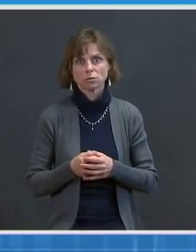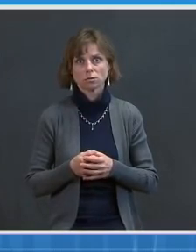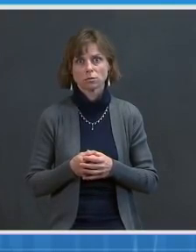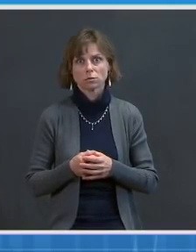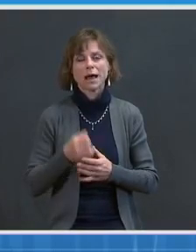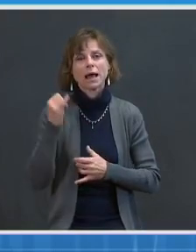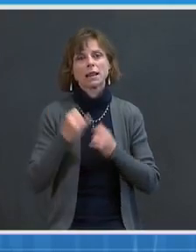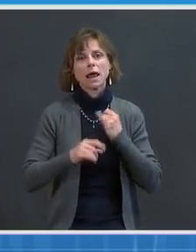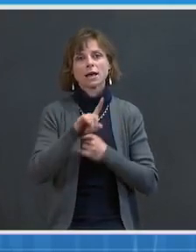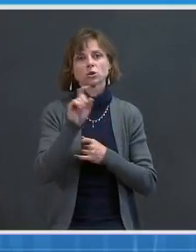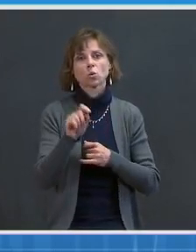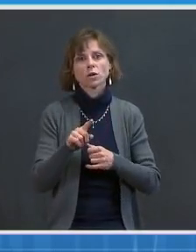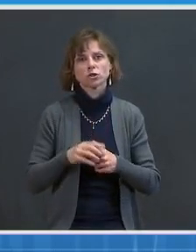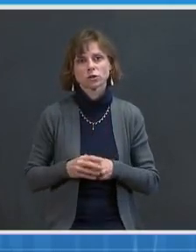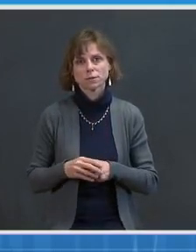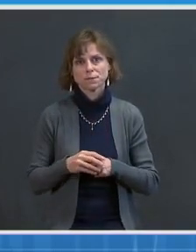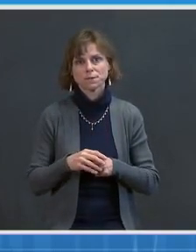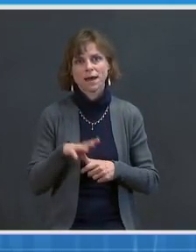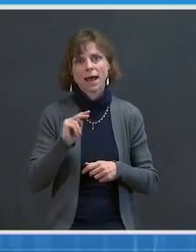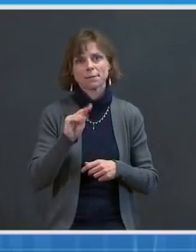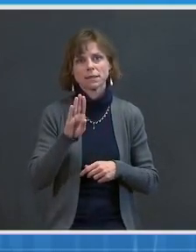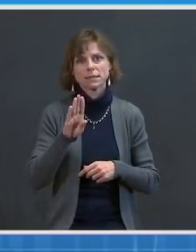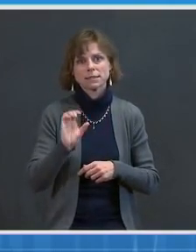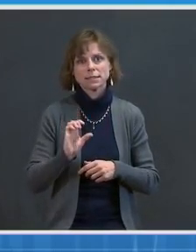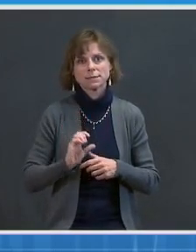question will go to Shannon Pettypiece at NBC.